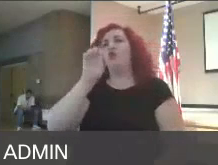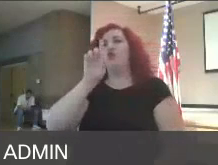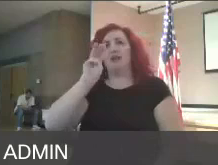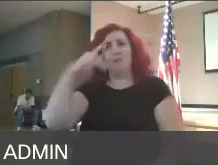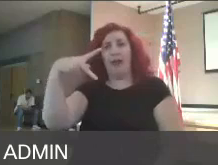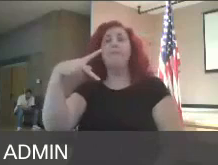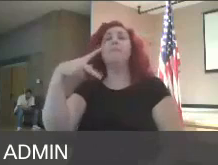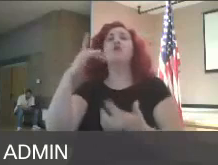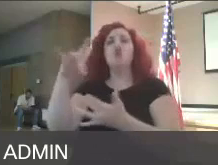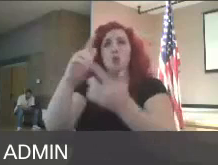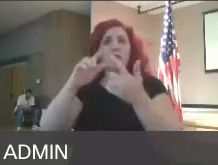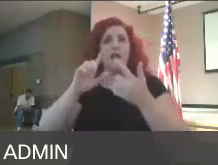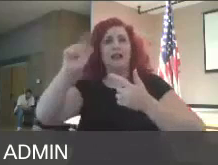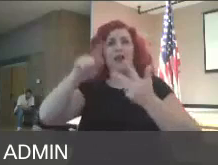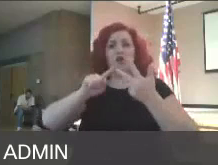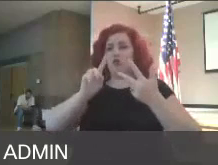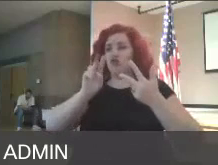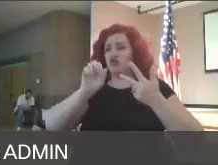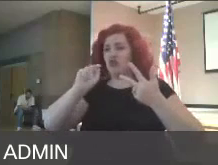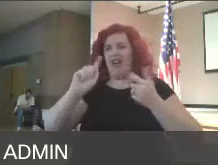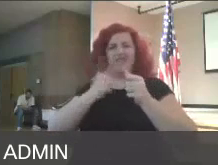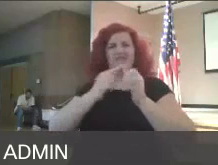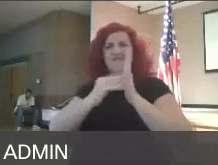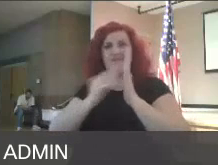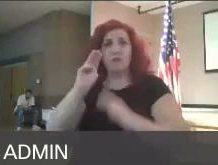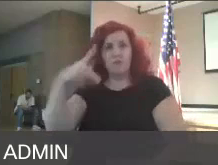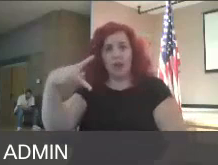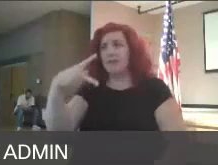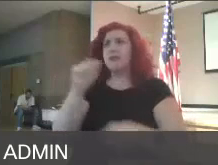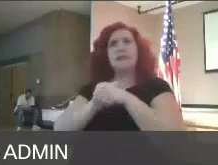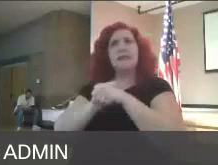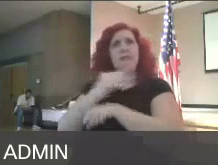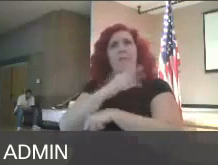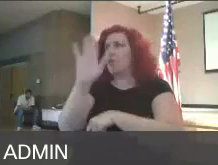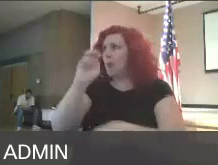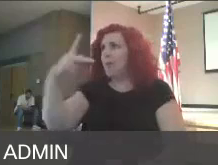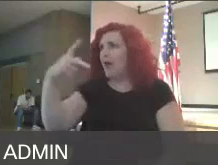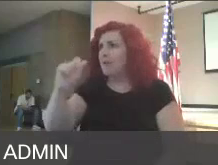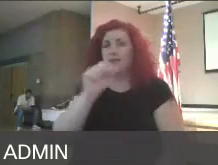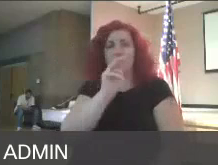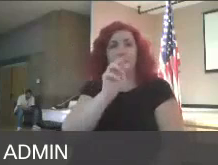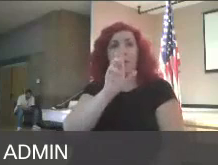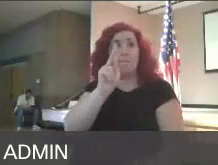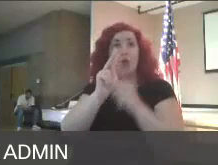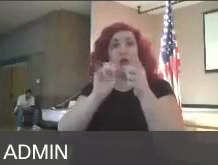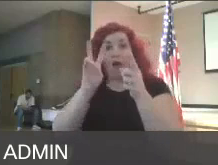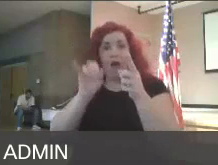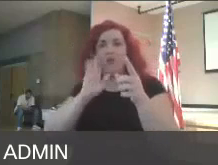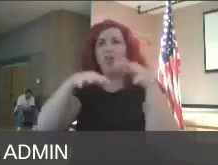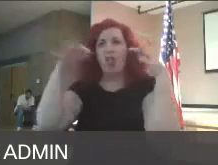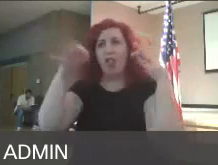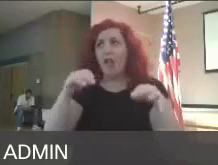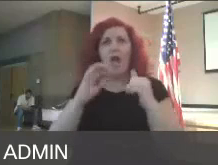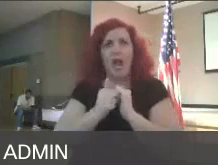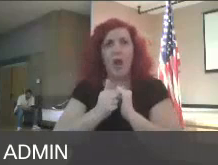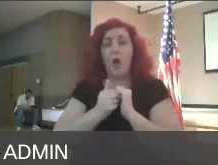tour. Later we'll do a draft map tour as well. So show up in person and submit maps to us. Mark and Ivy will tell you how to do